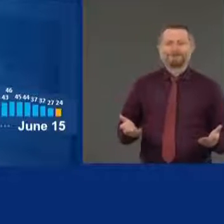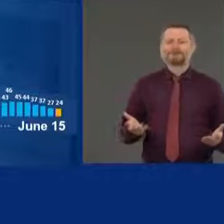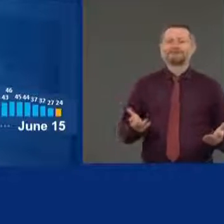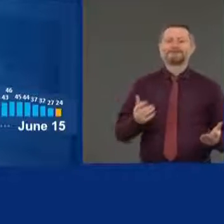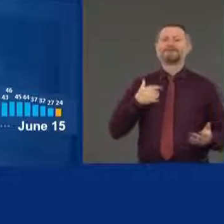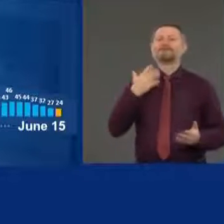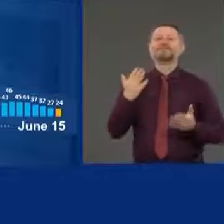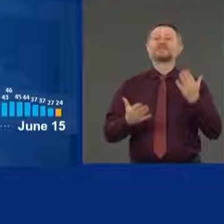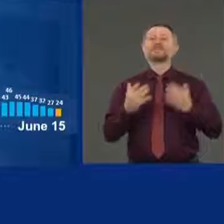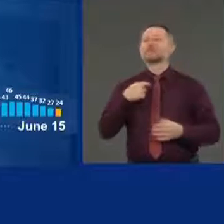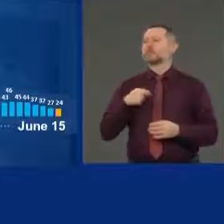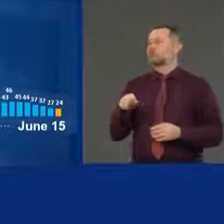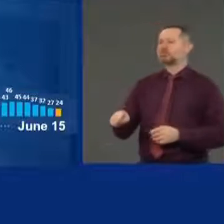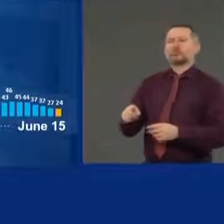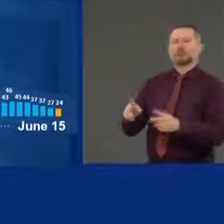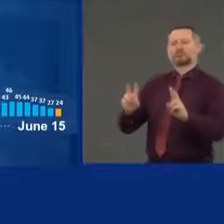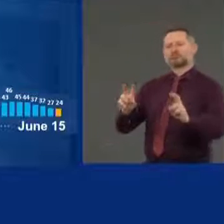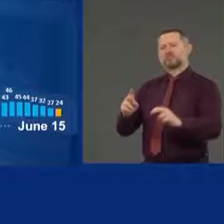statistically